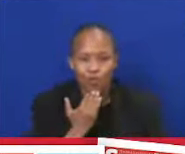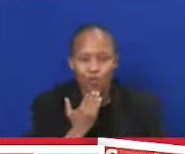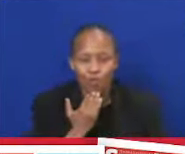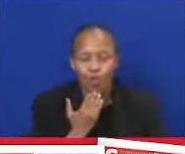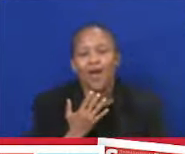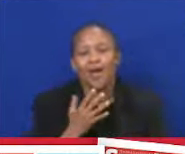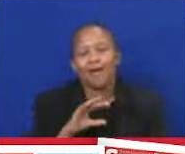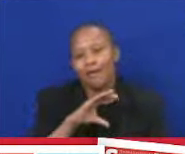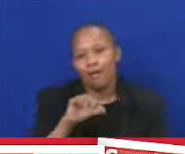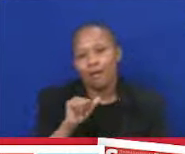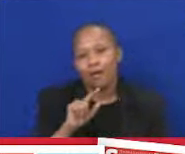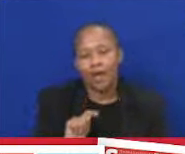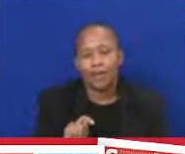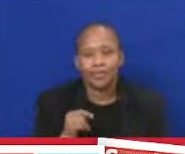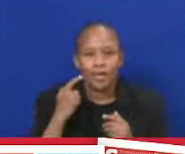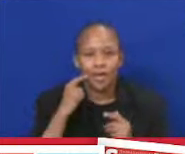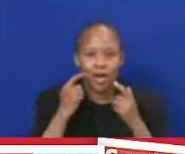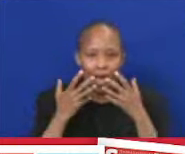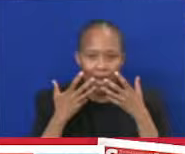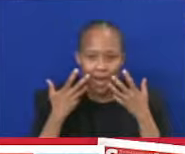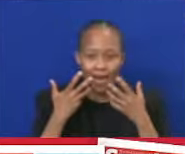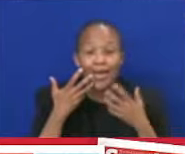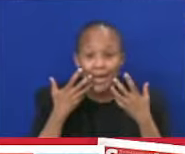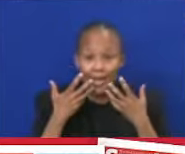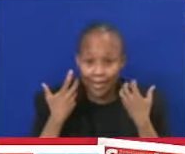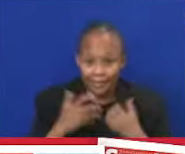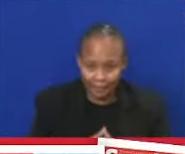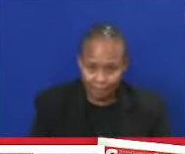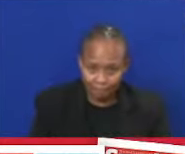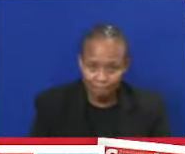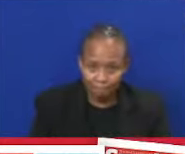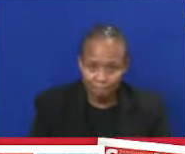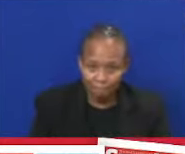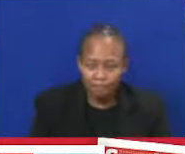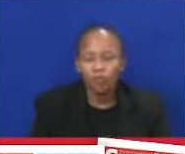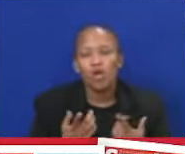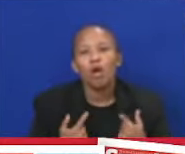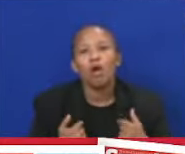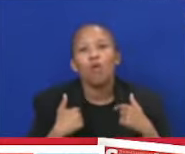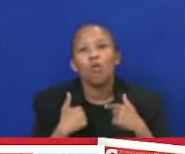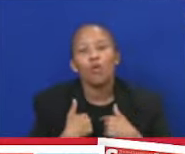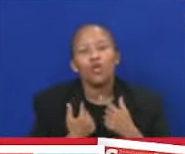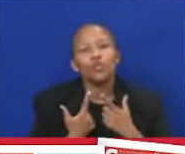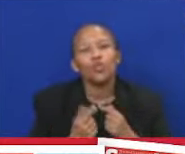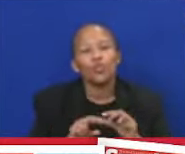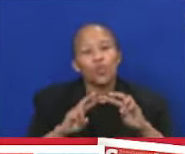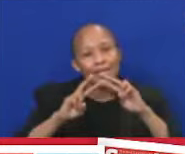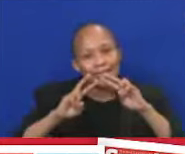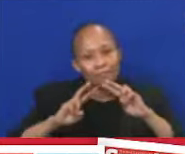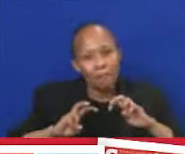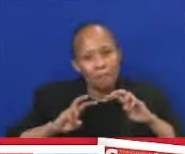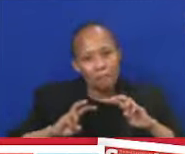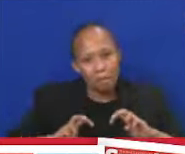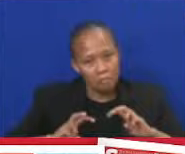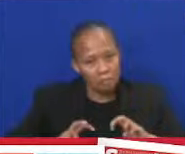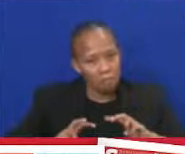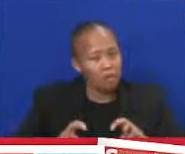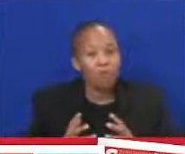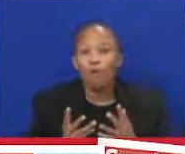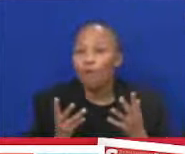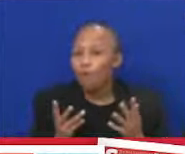We then conducted a search in the room of Mr. Yusufu